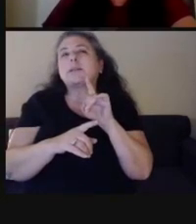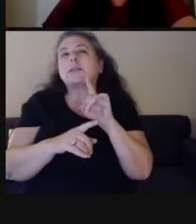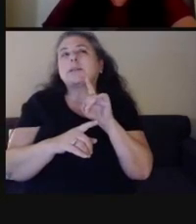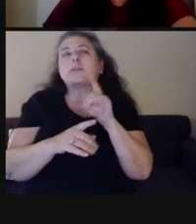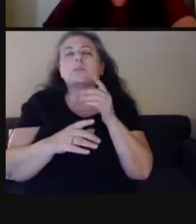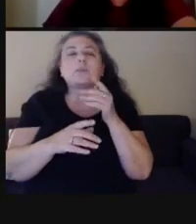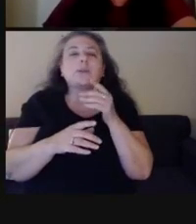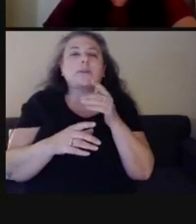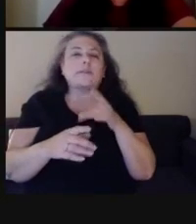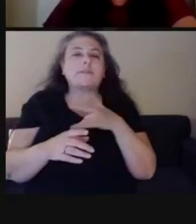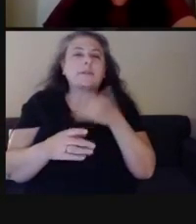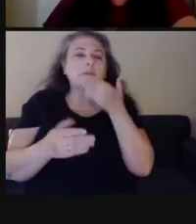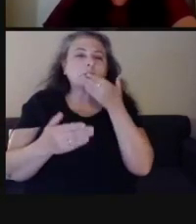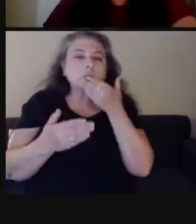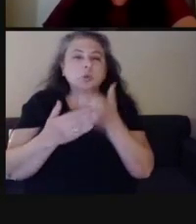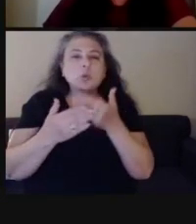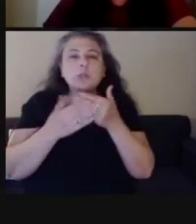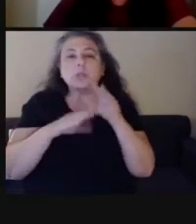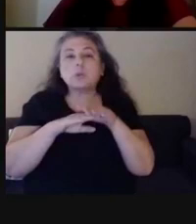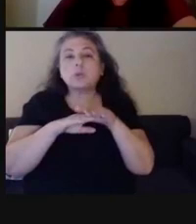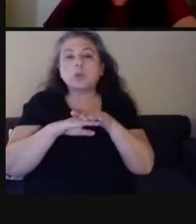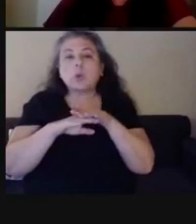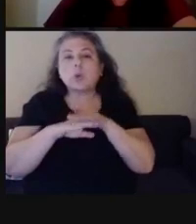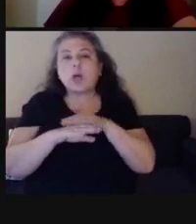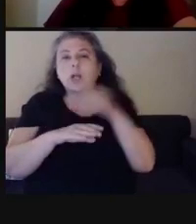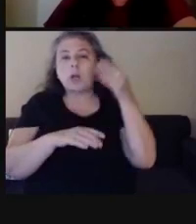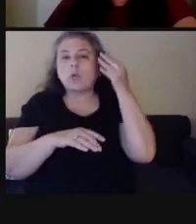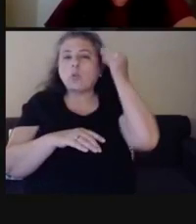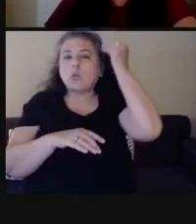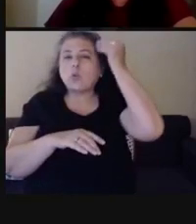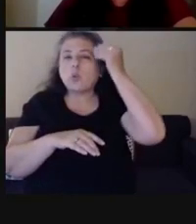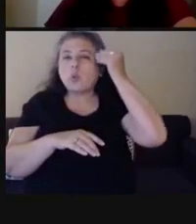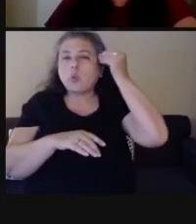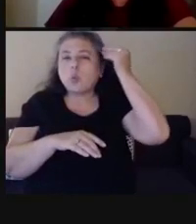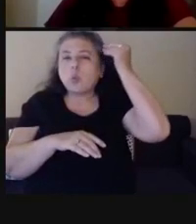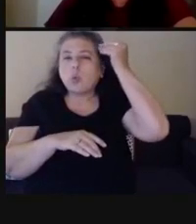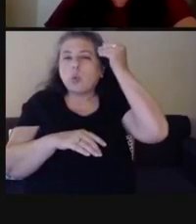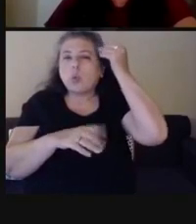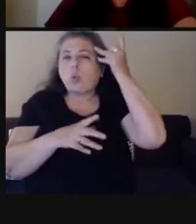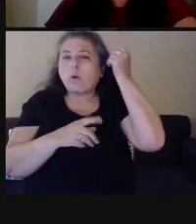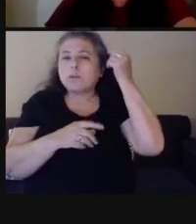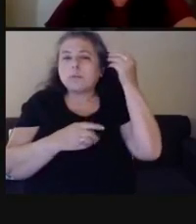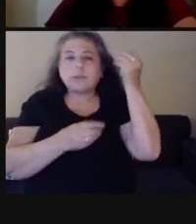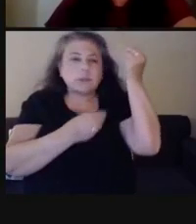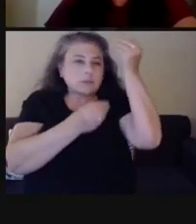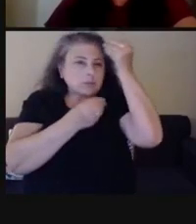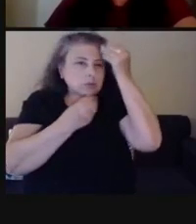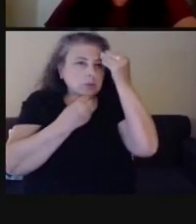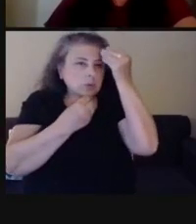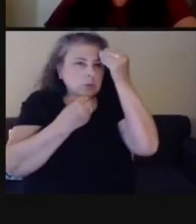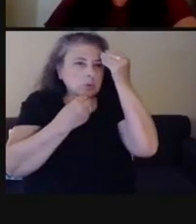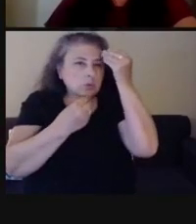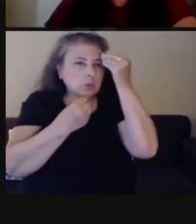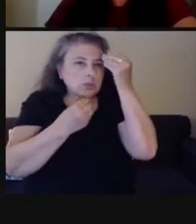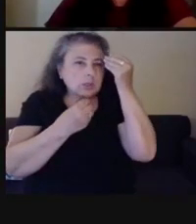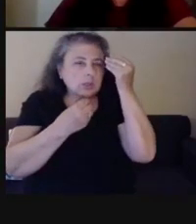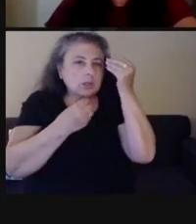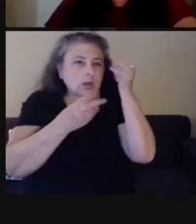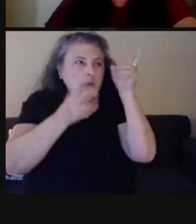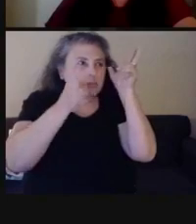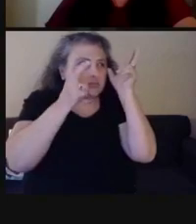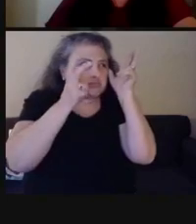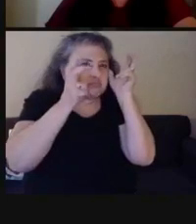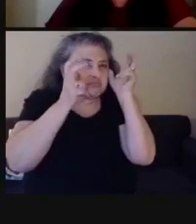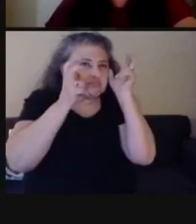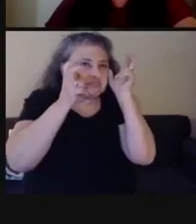and ruminate on what's being spoken to us and listen very intently on the stories, on